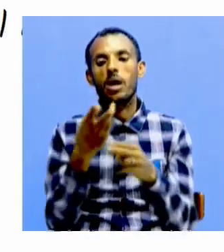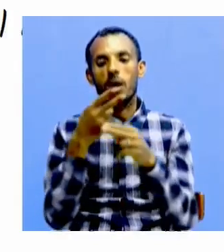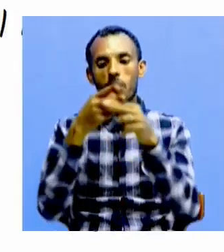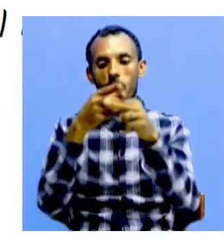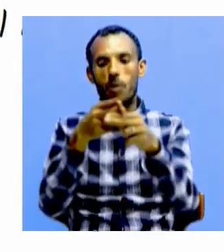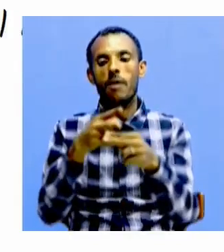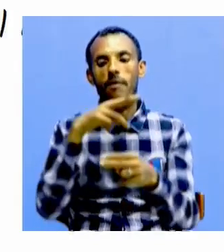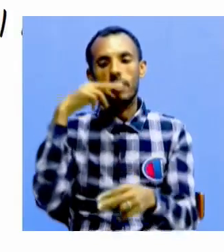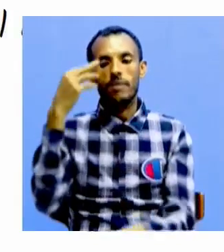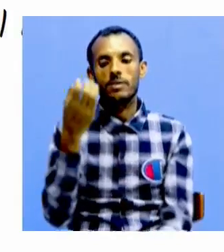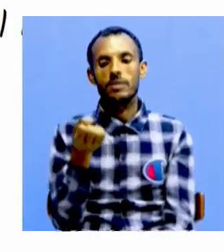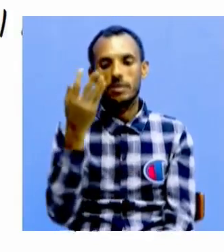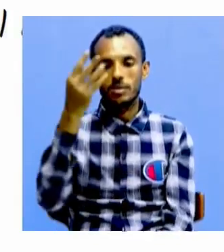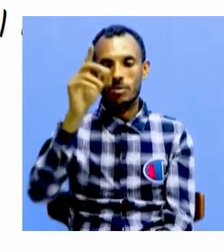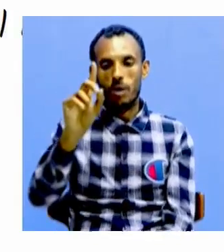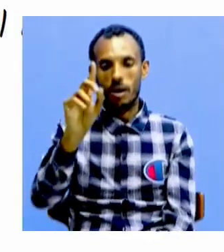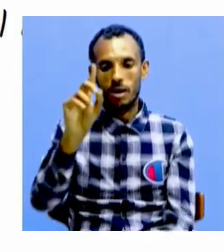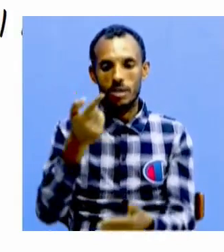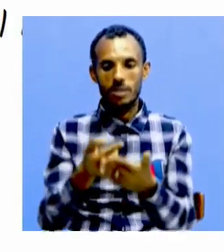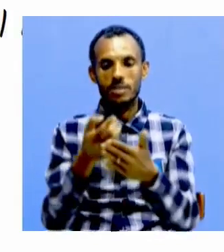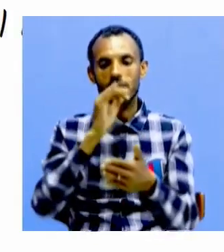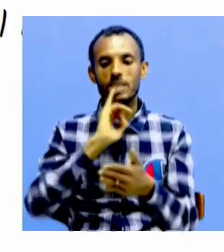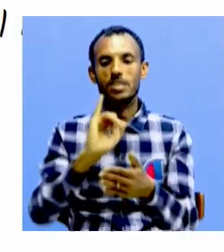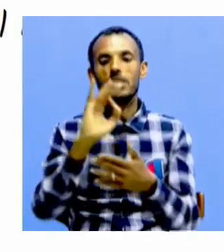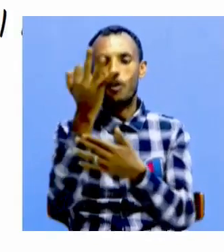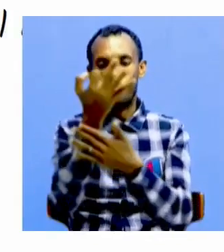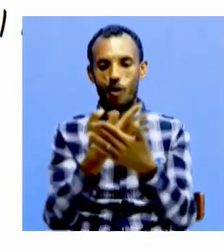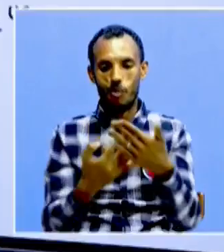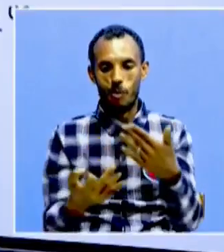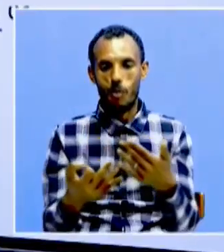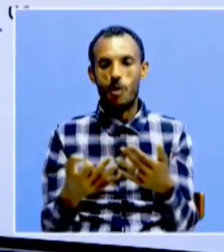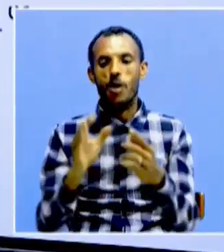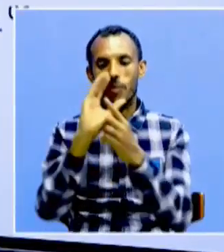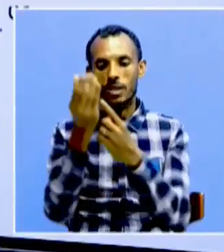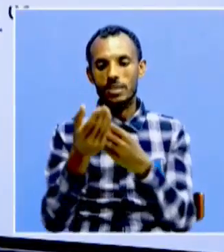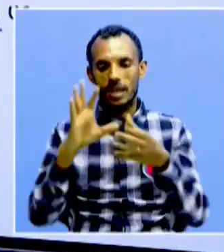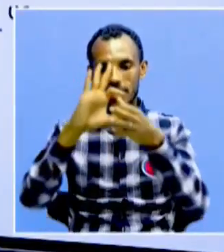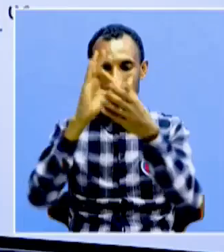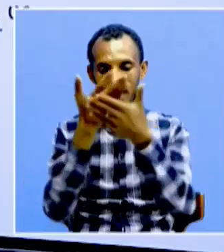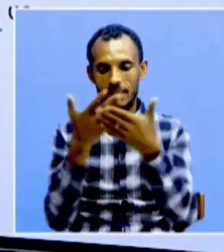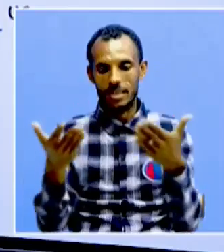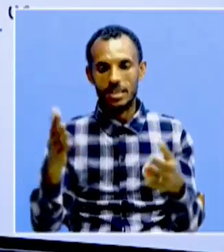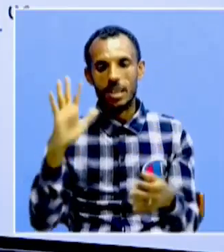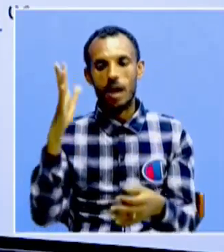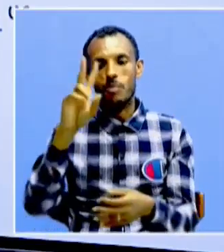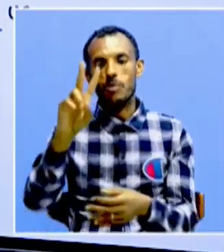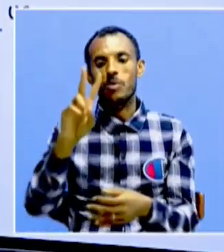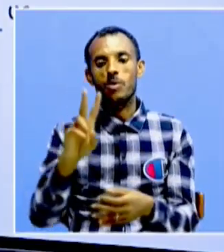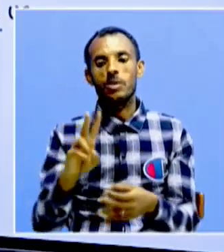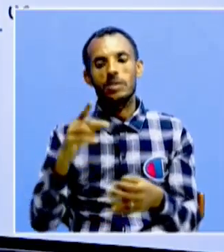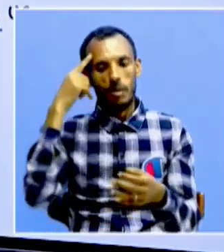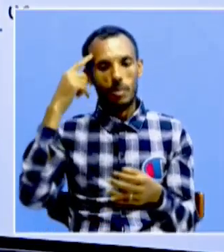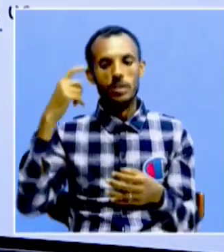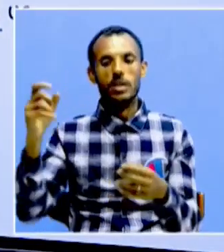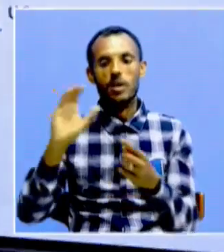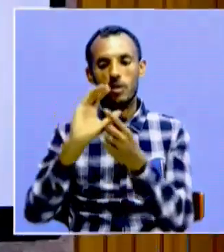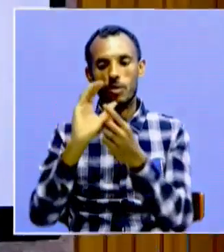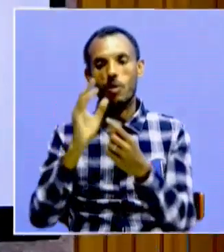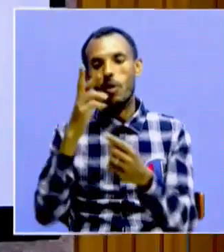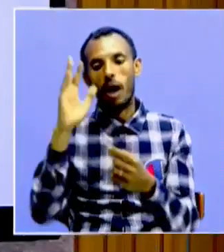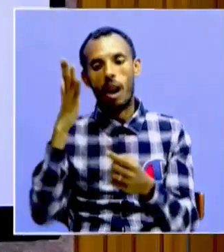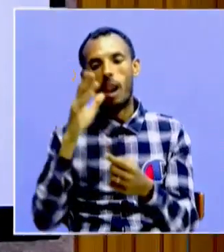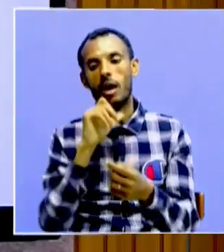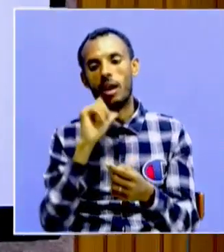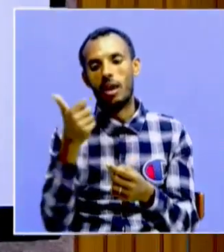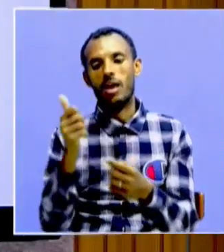1. This is the form of conditional sentence type 2, or the imaginary or